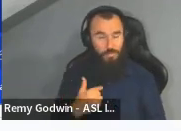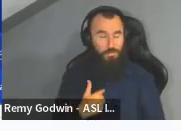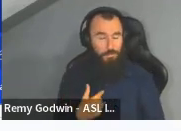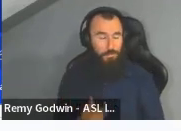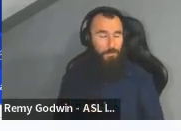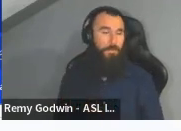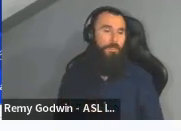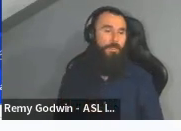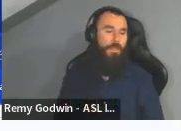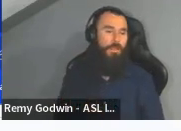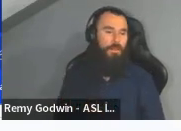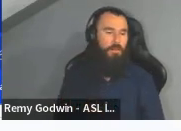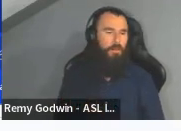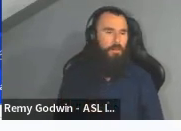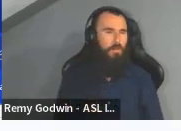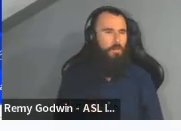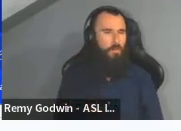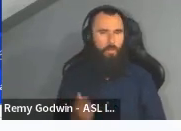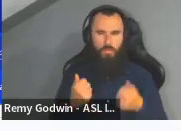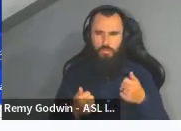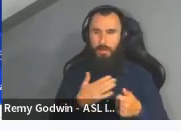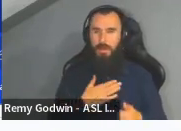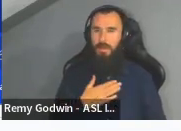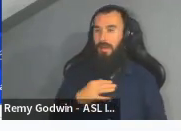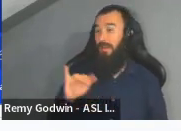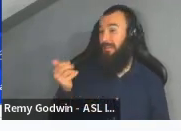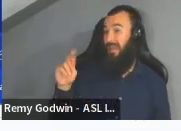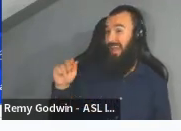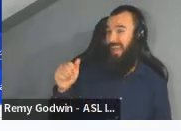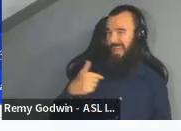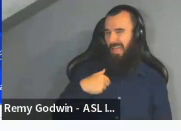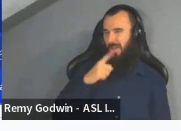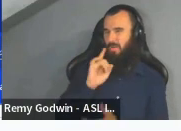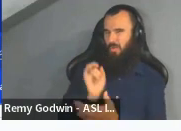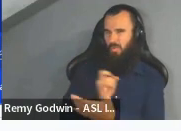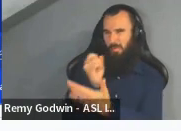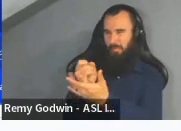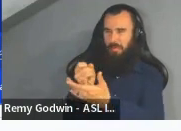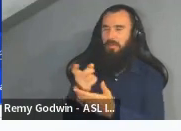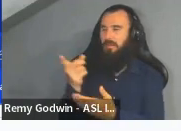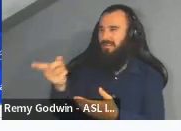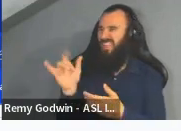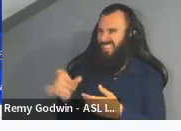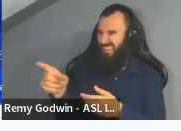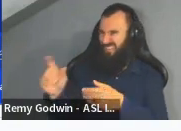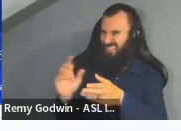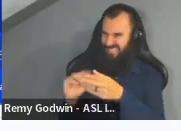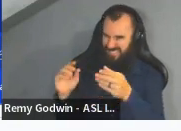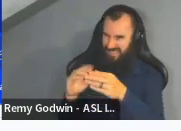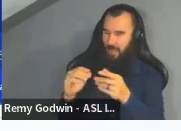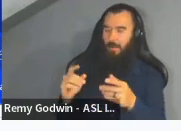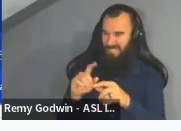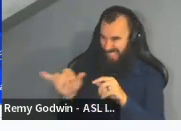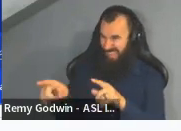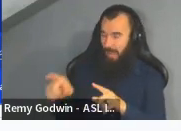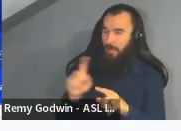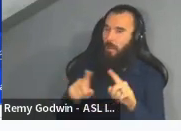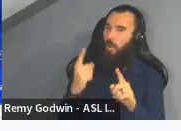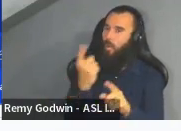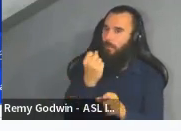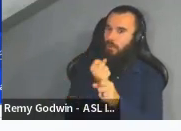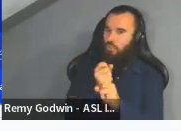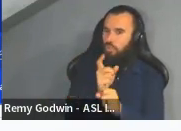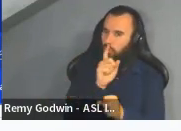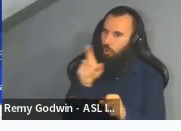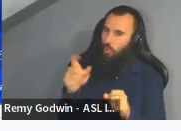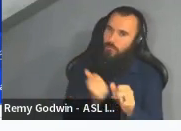let me see. So information, which one was I on here? I'm just going to interrupt. Speaking about that, but always follow up with an email to